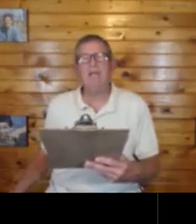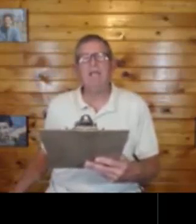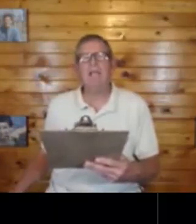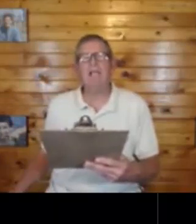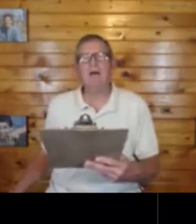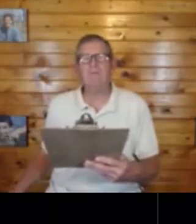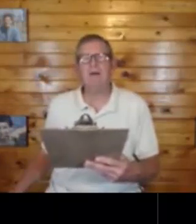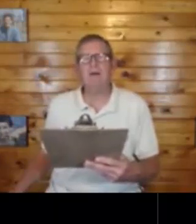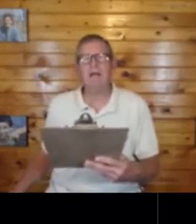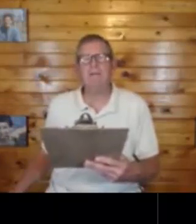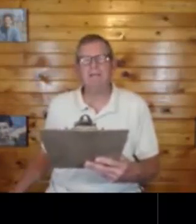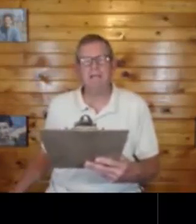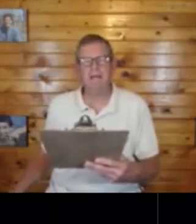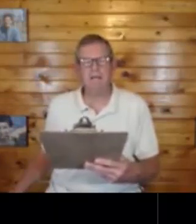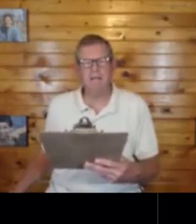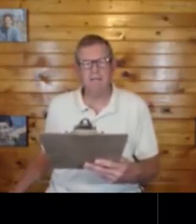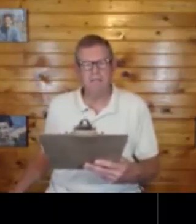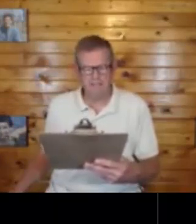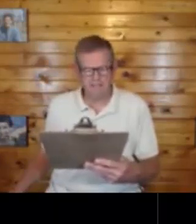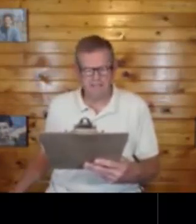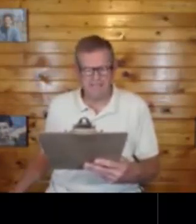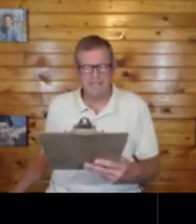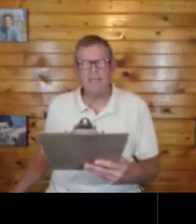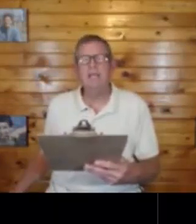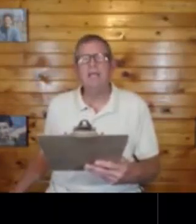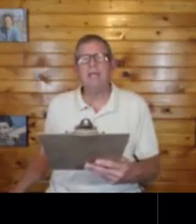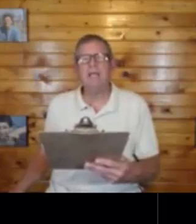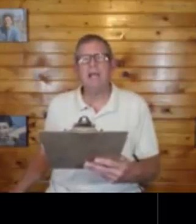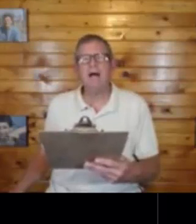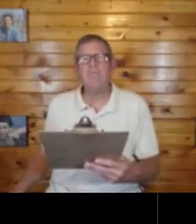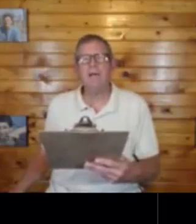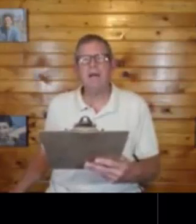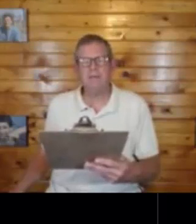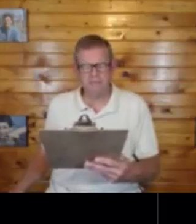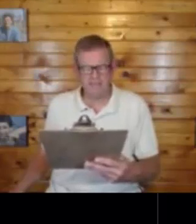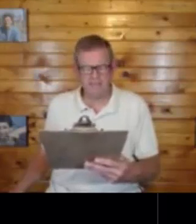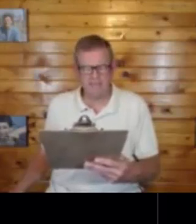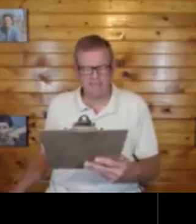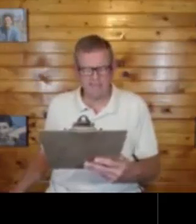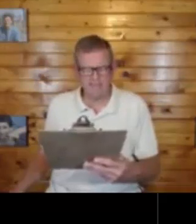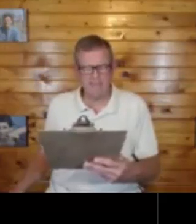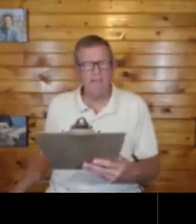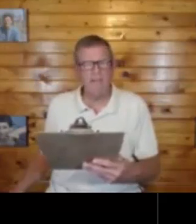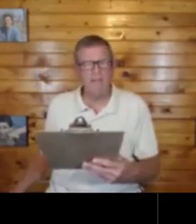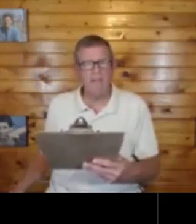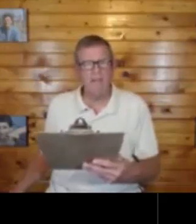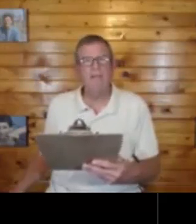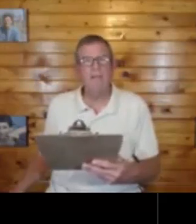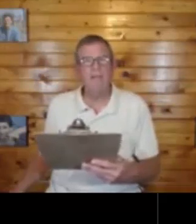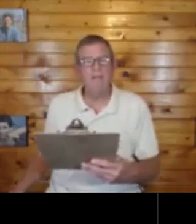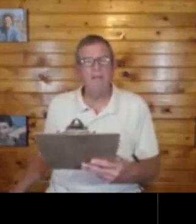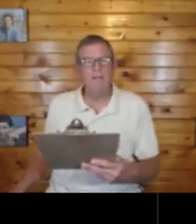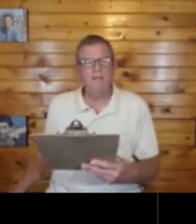C. Il lavèrent la vaisselle. D. Il lave la vaisselle.